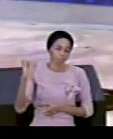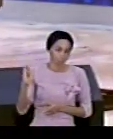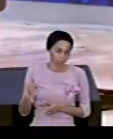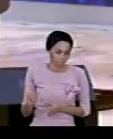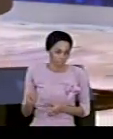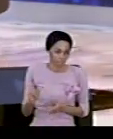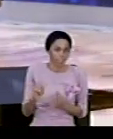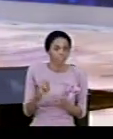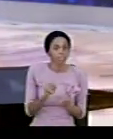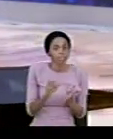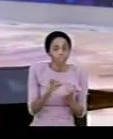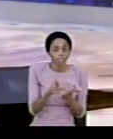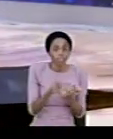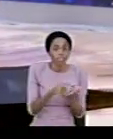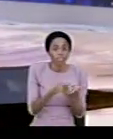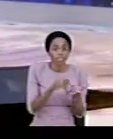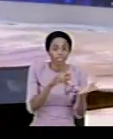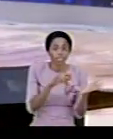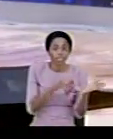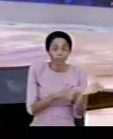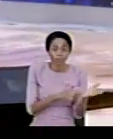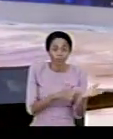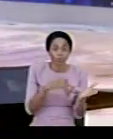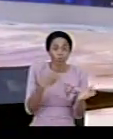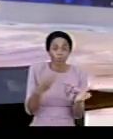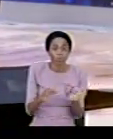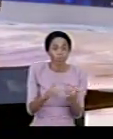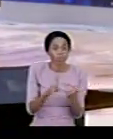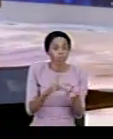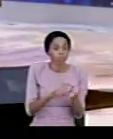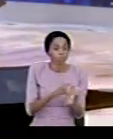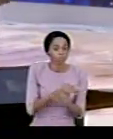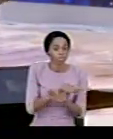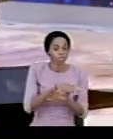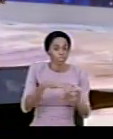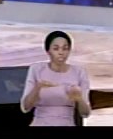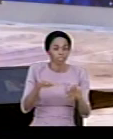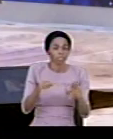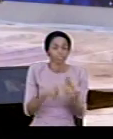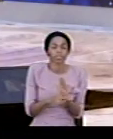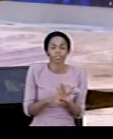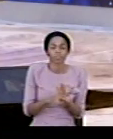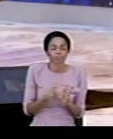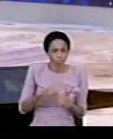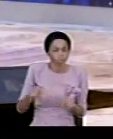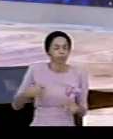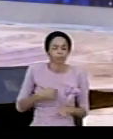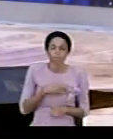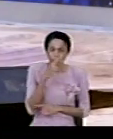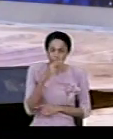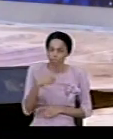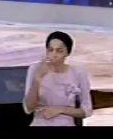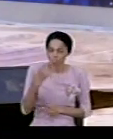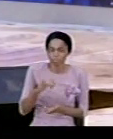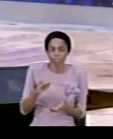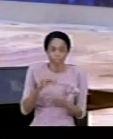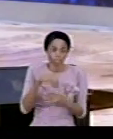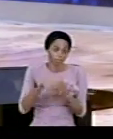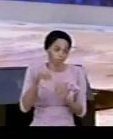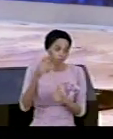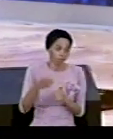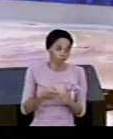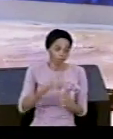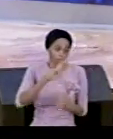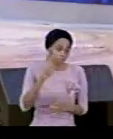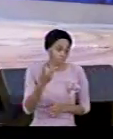the rule of lawlessness. But we're told in 2 Peter